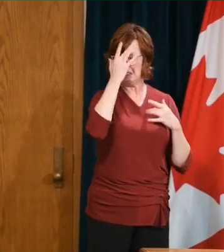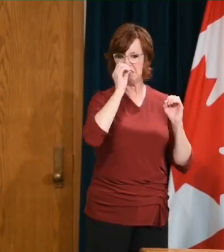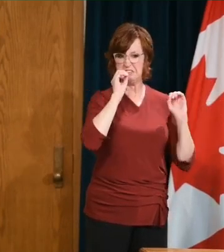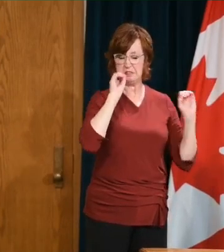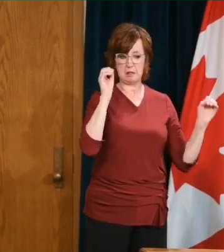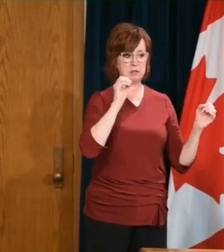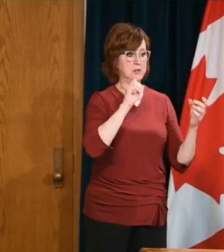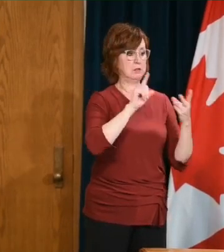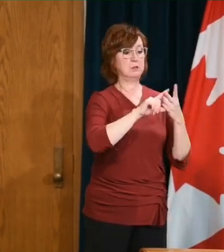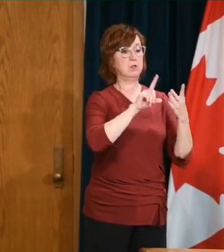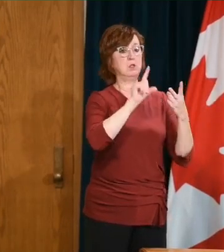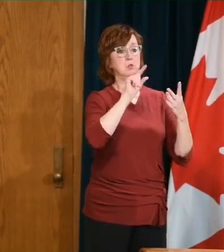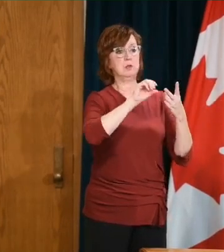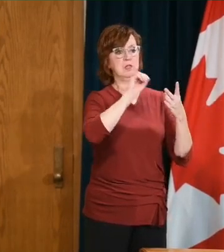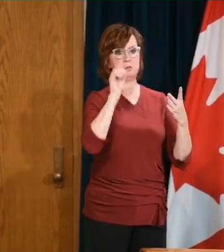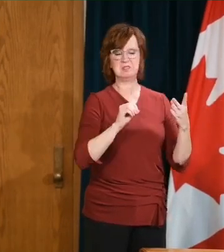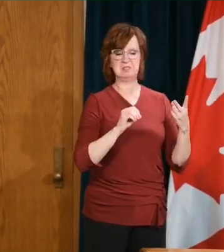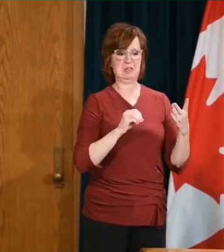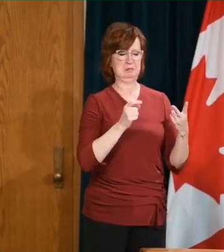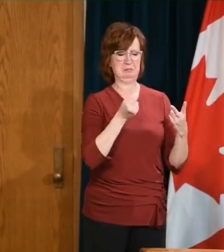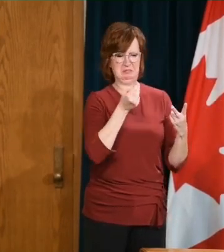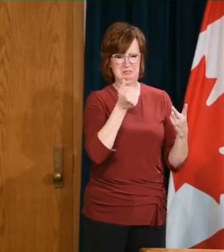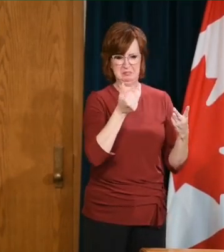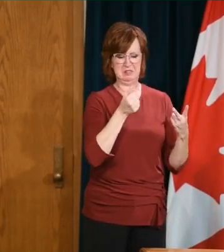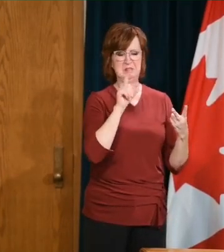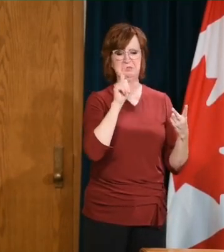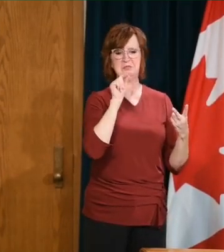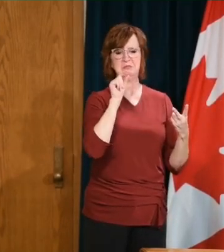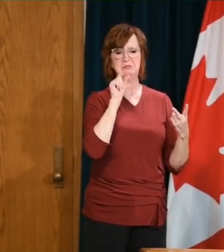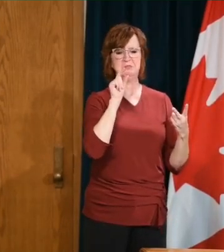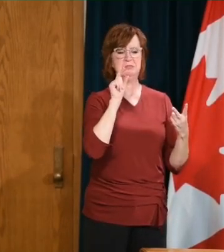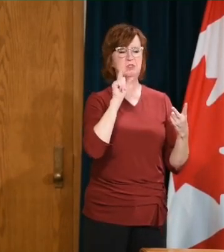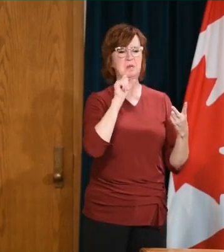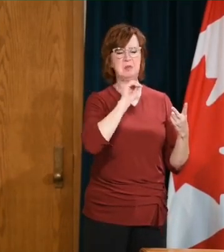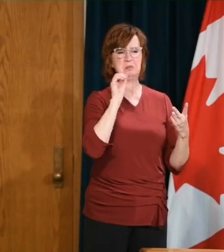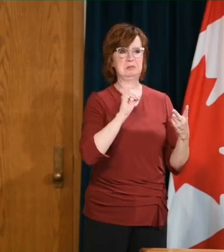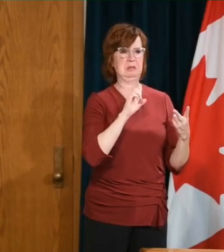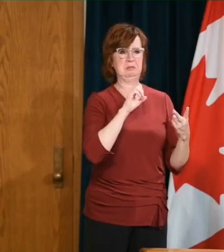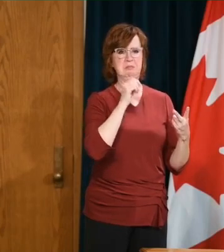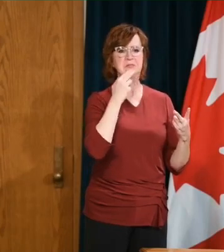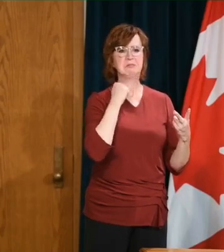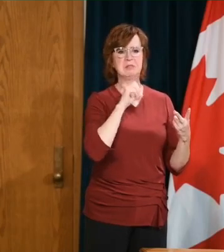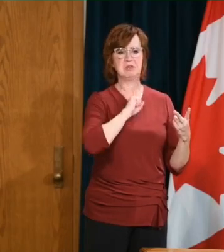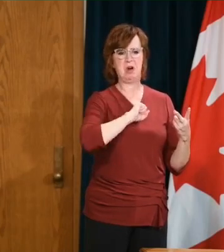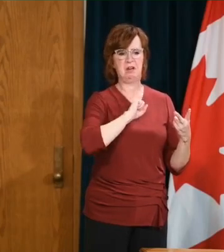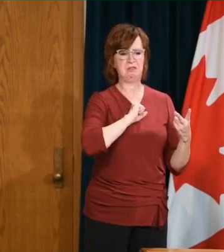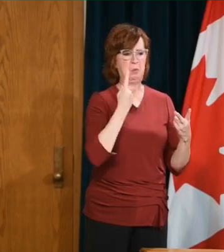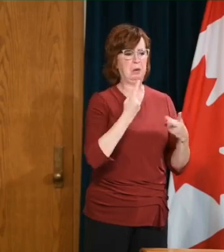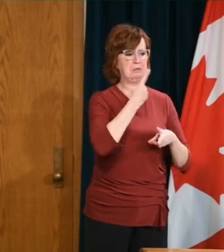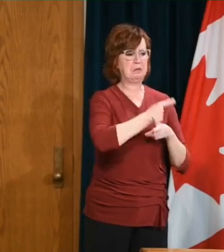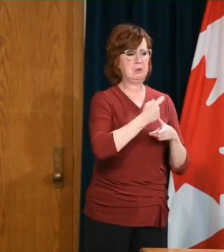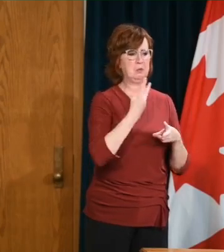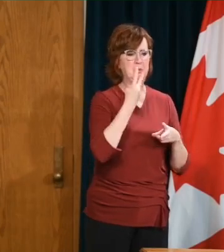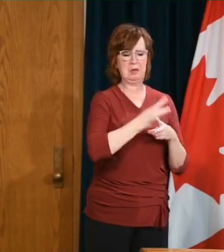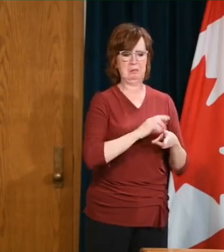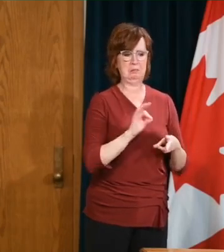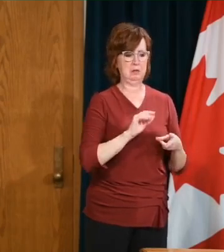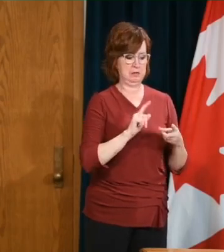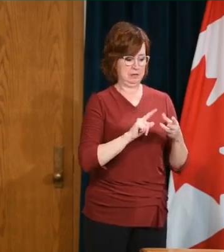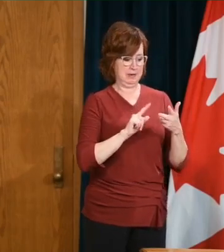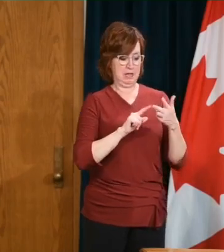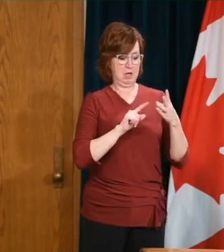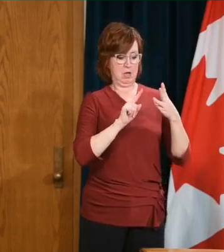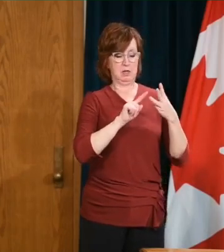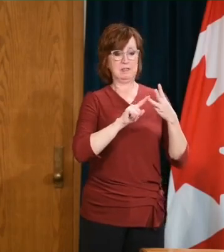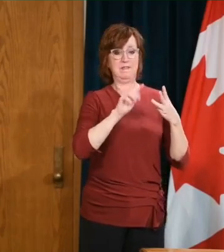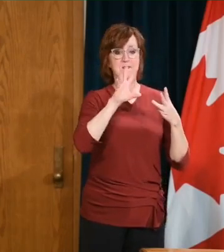two and then nothing else. And then about 50% have more significant symptoms, but still well enough to isolate at home.